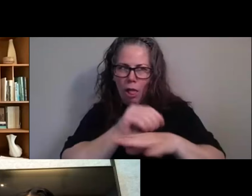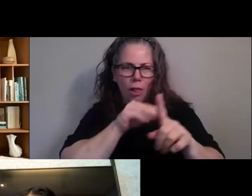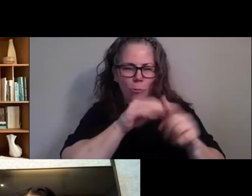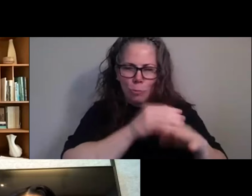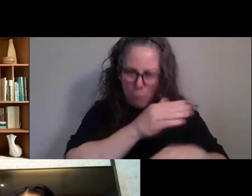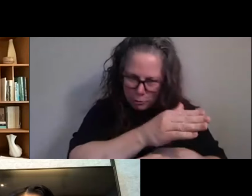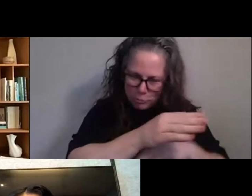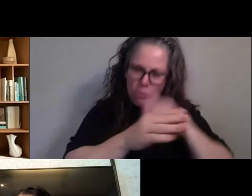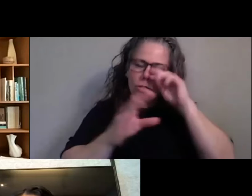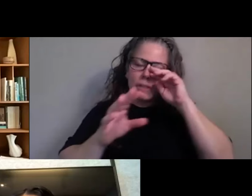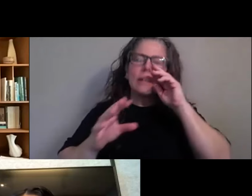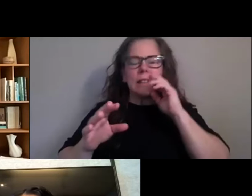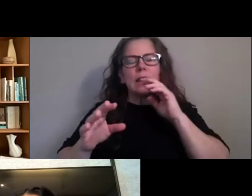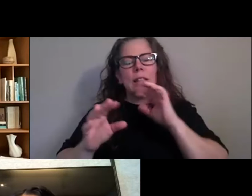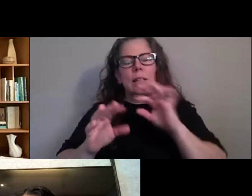think just knowing